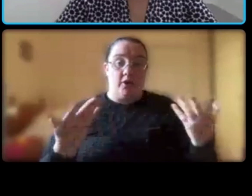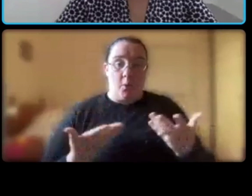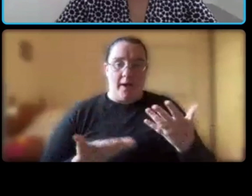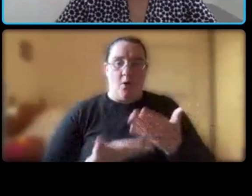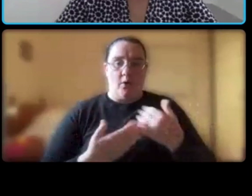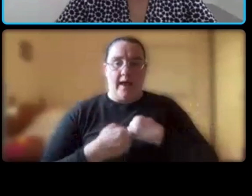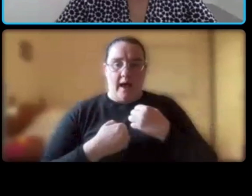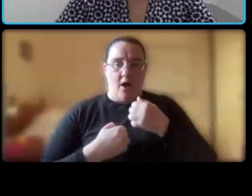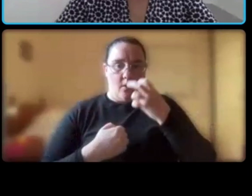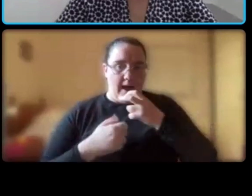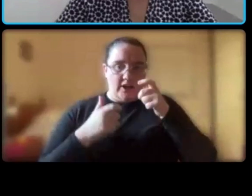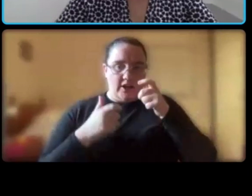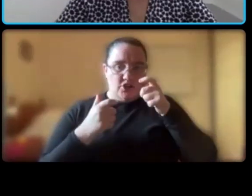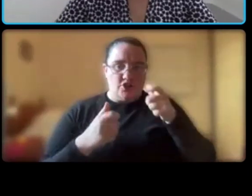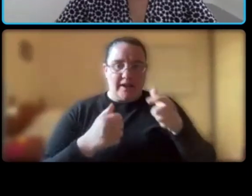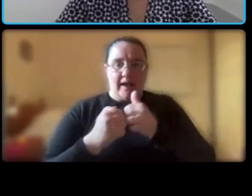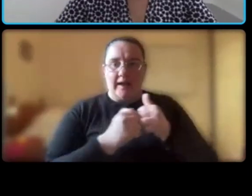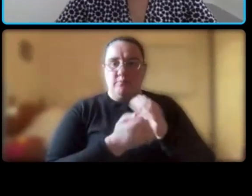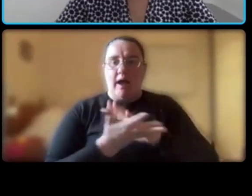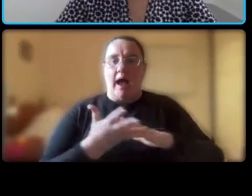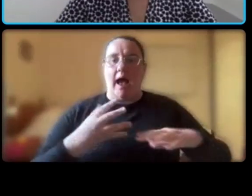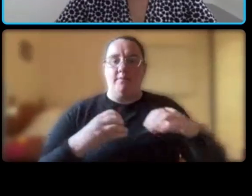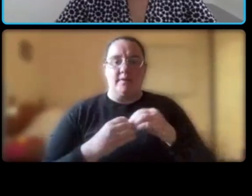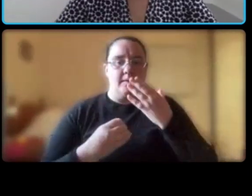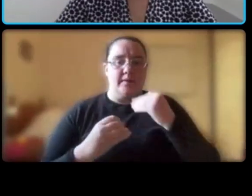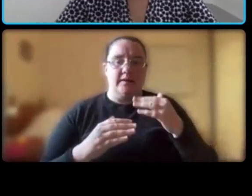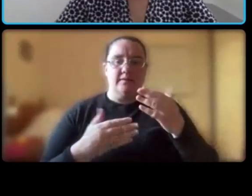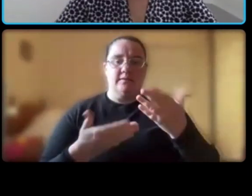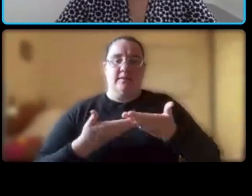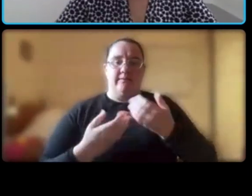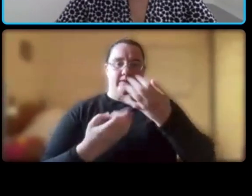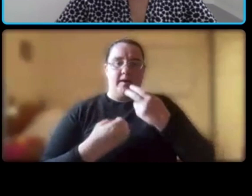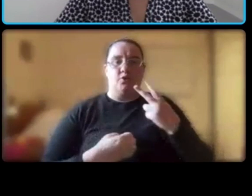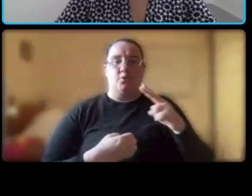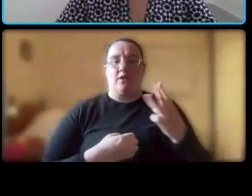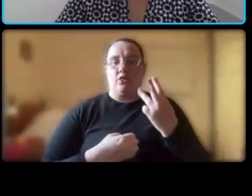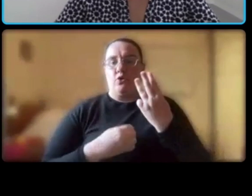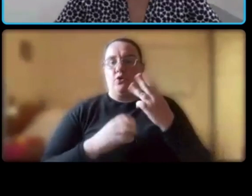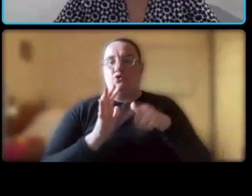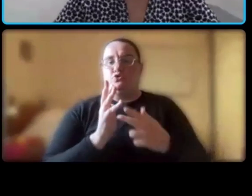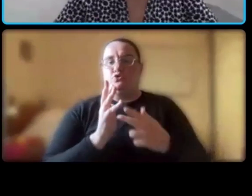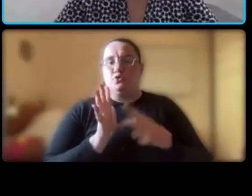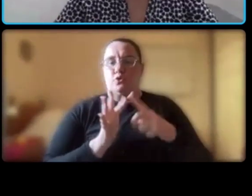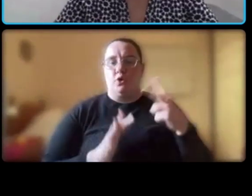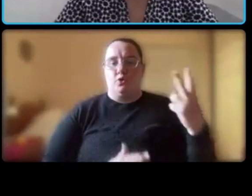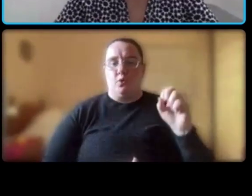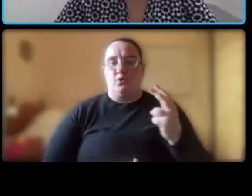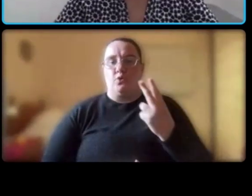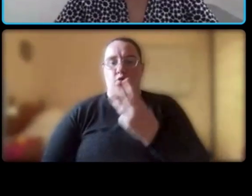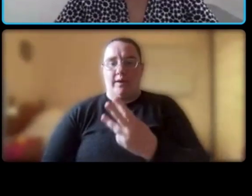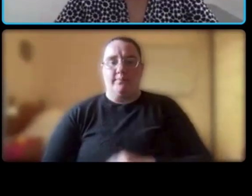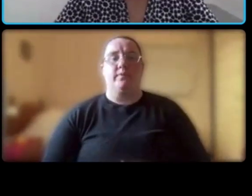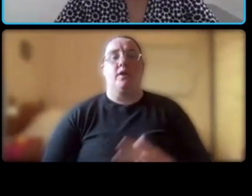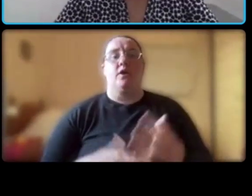please provide us with your feedback by the 23rd of June 2023. So what's regulation? Regulation is,